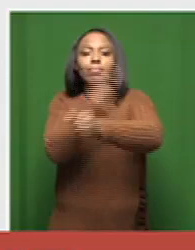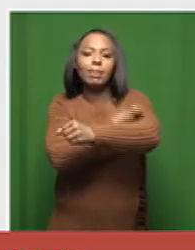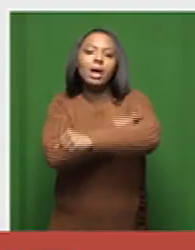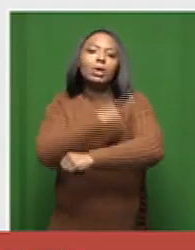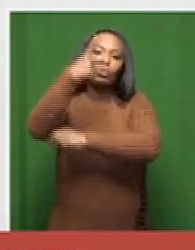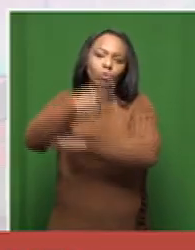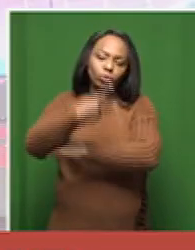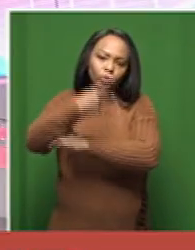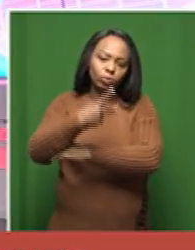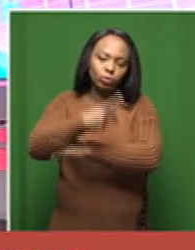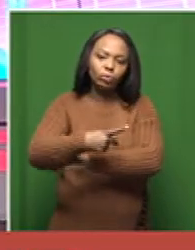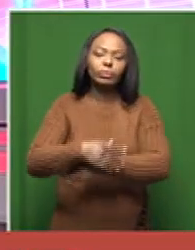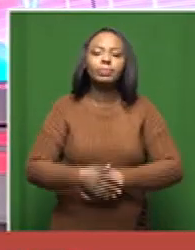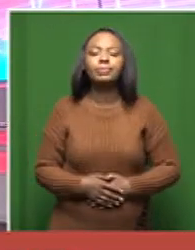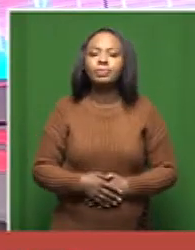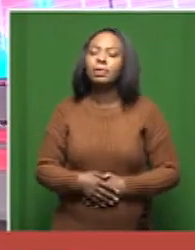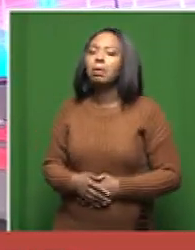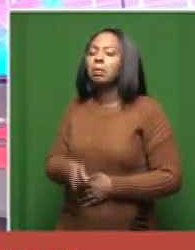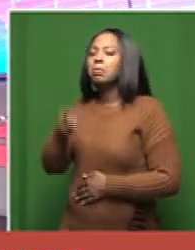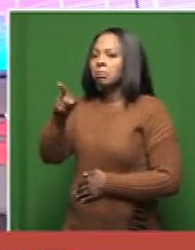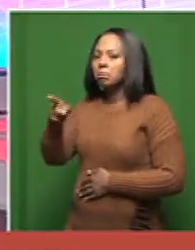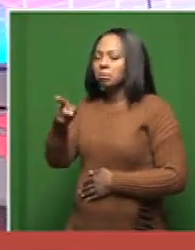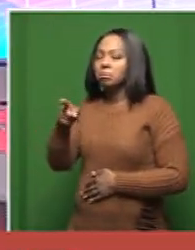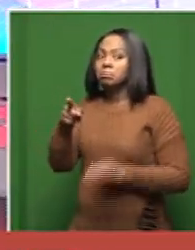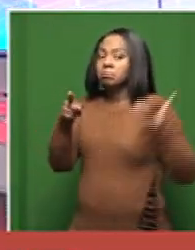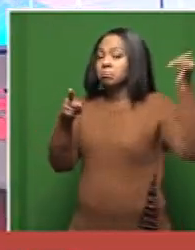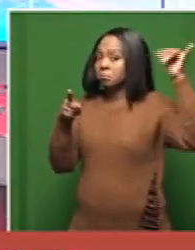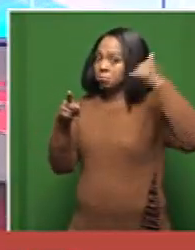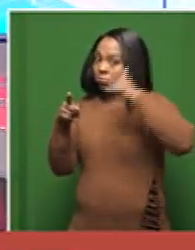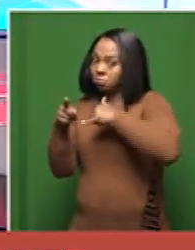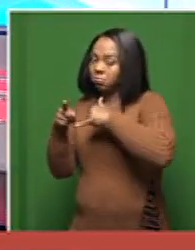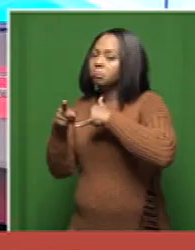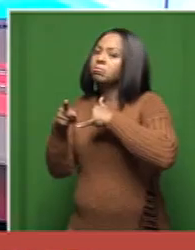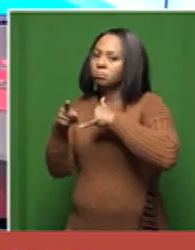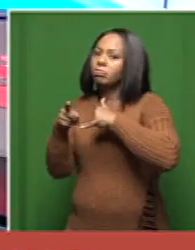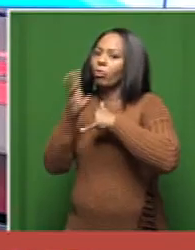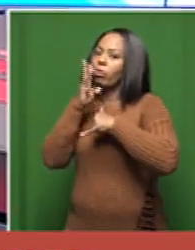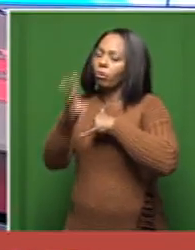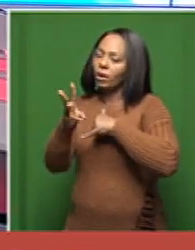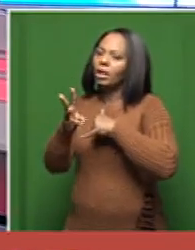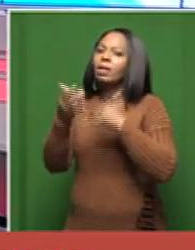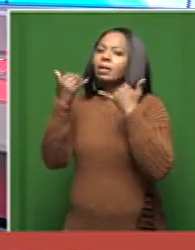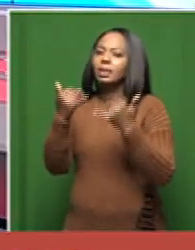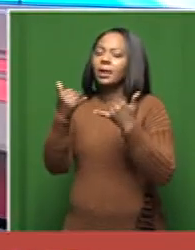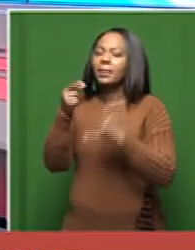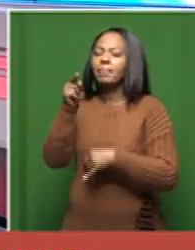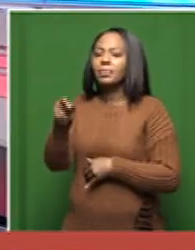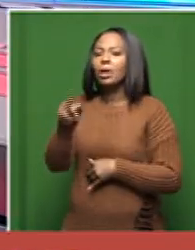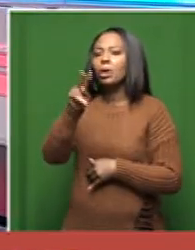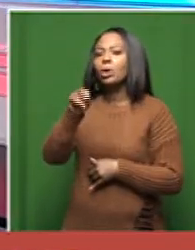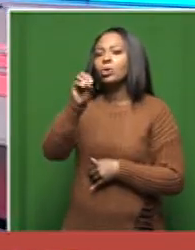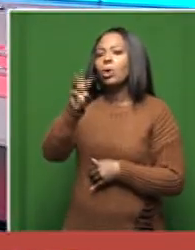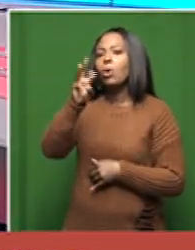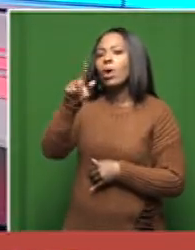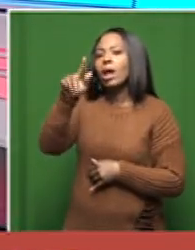right. As you can imagine, we're going to get some calls during our conversation from citizens. So let's go to Noella, who's